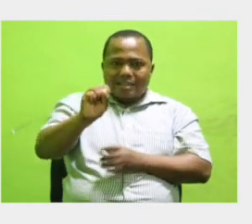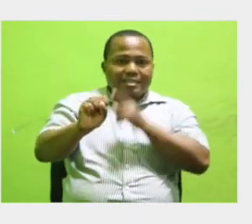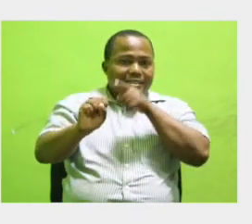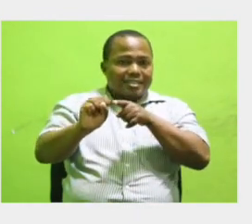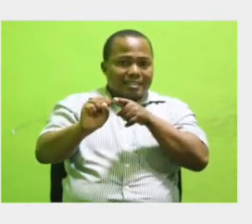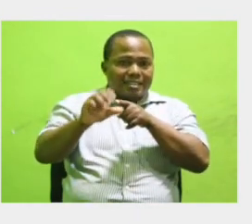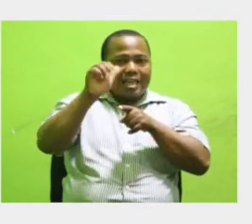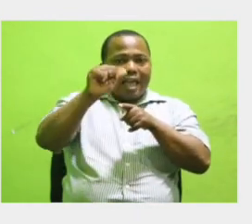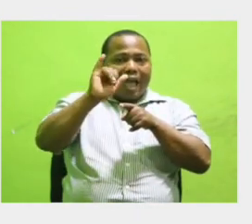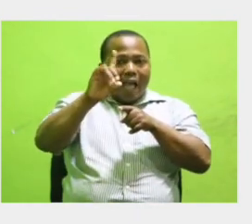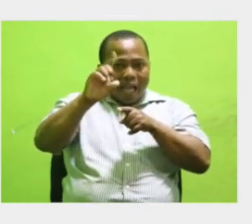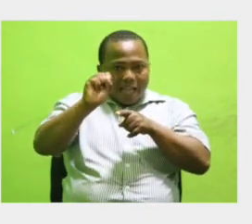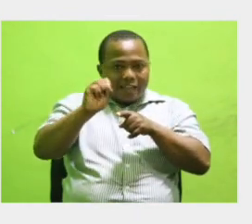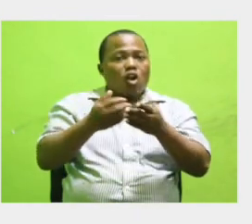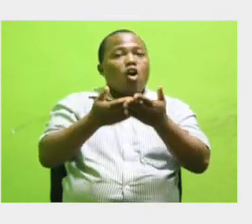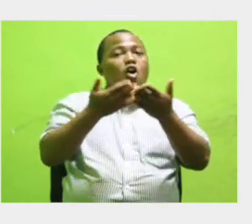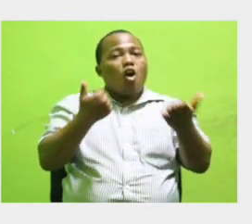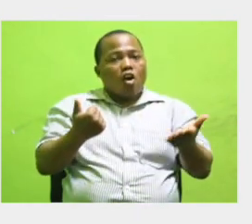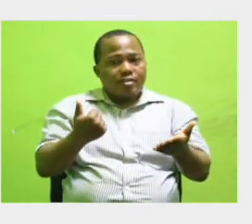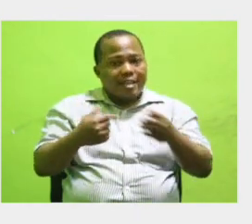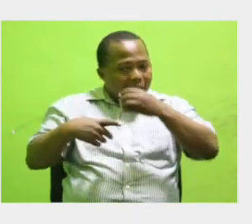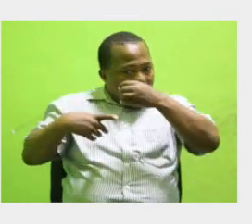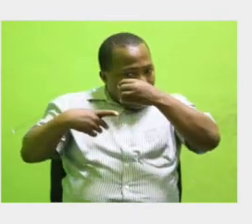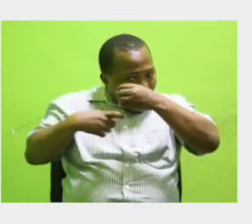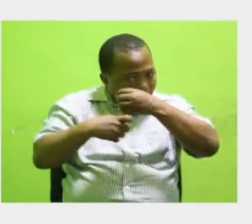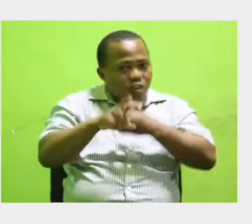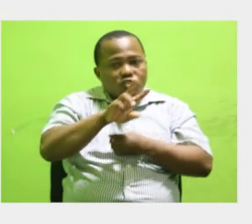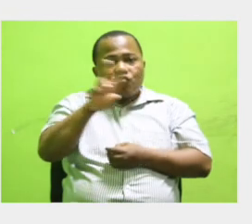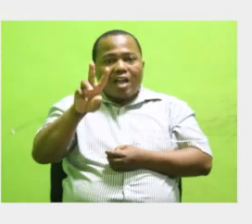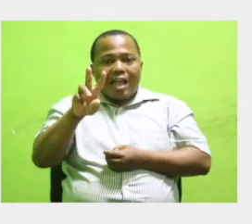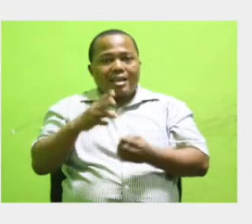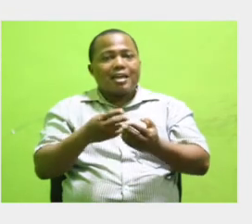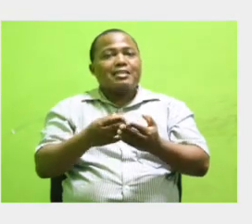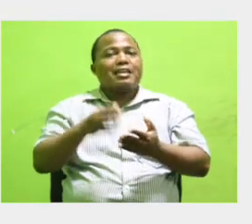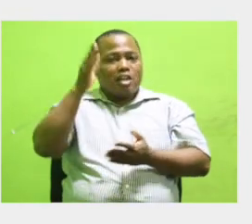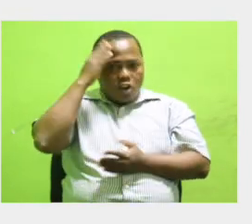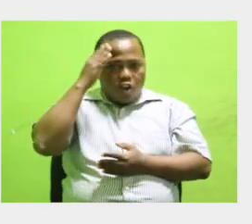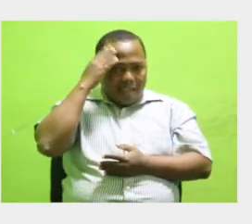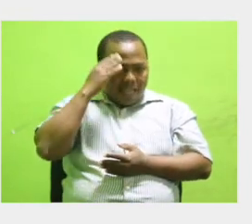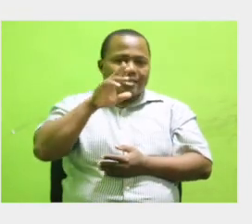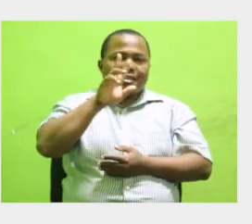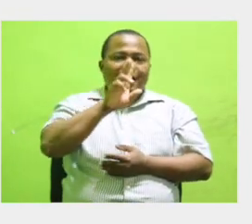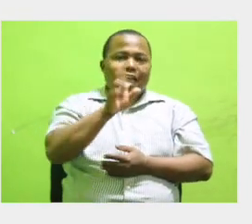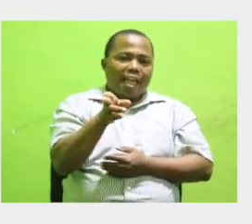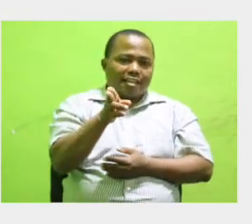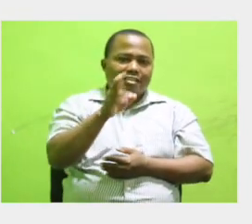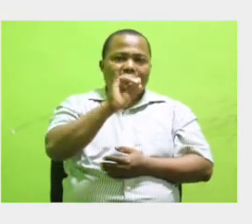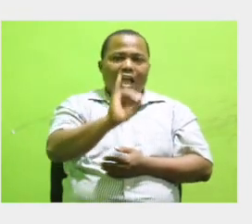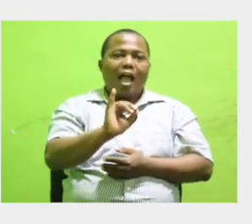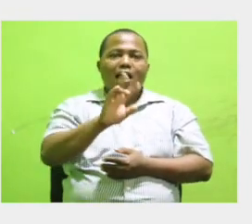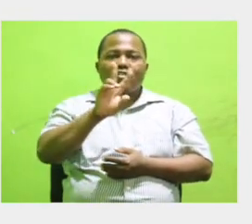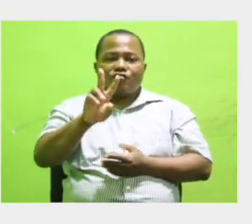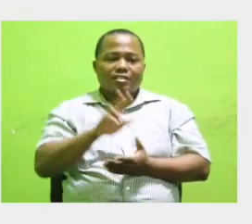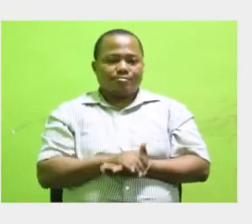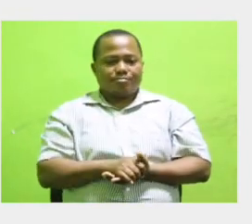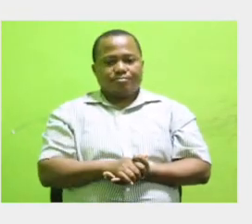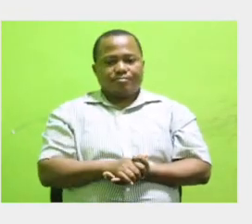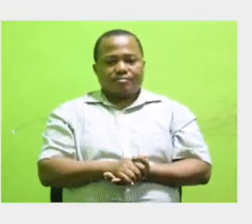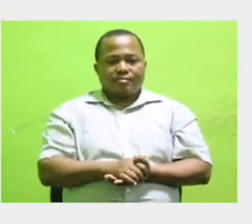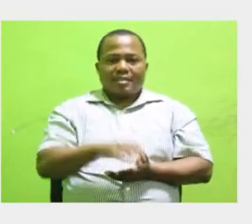are all the mode of causing, that is, their caused or mode of transmission is through